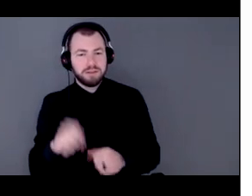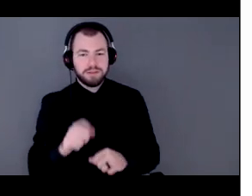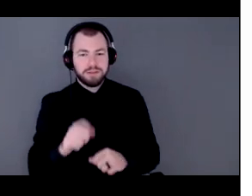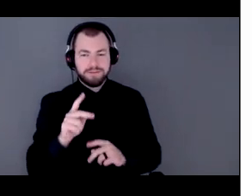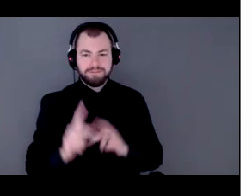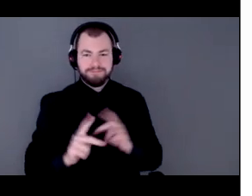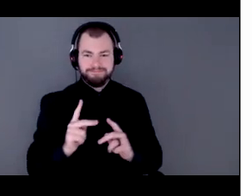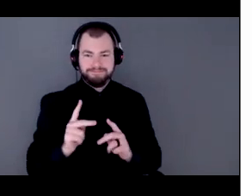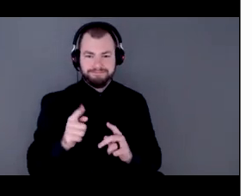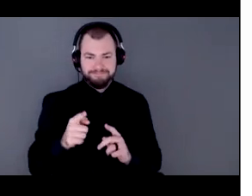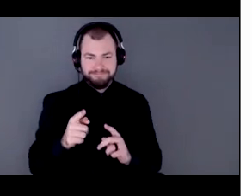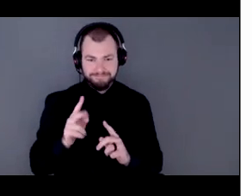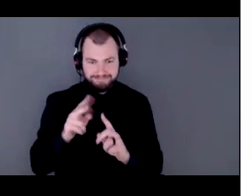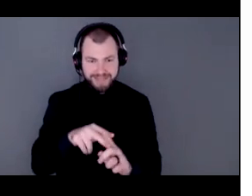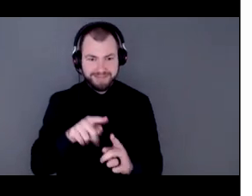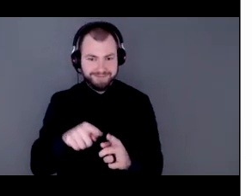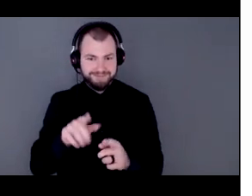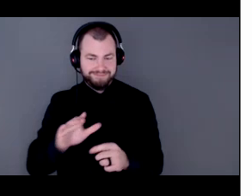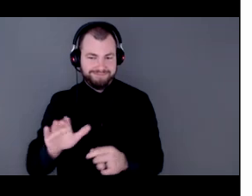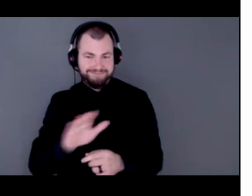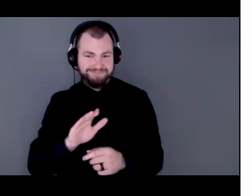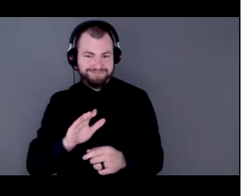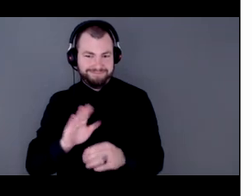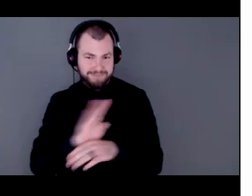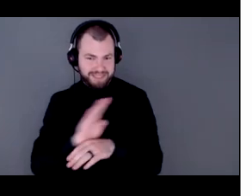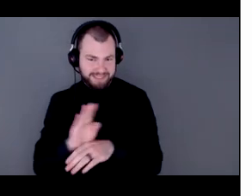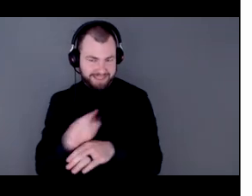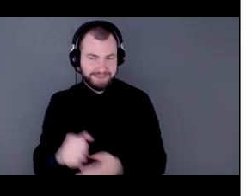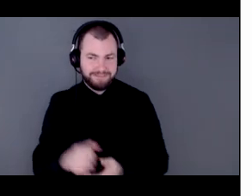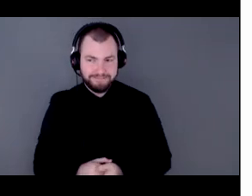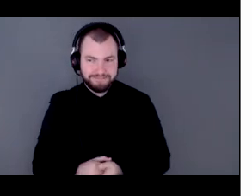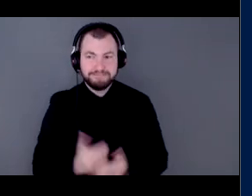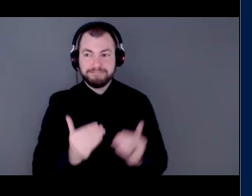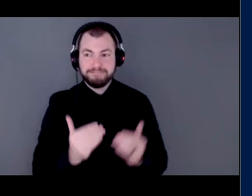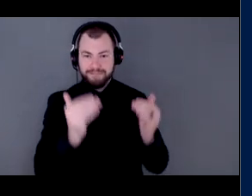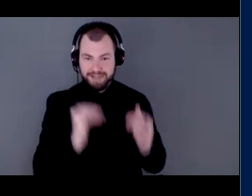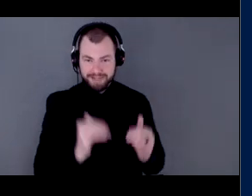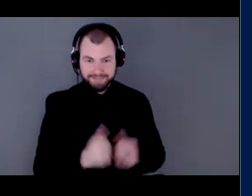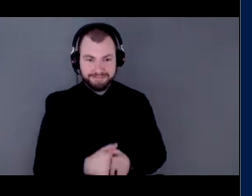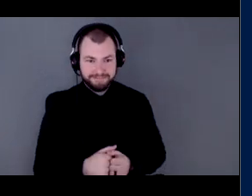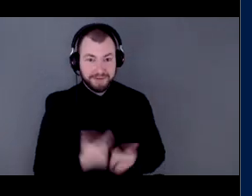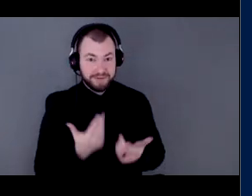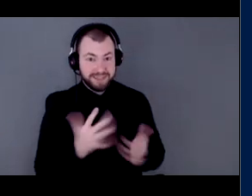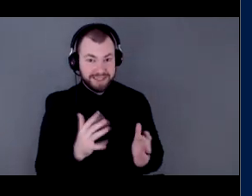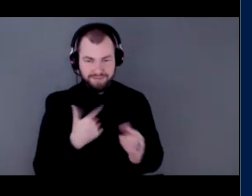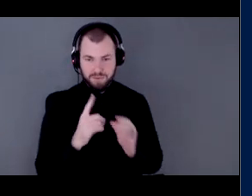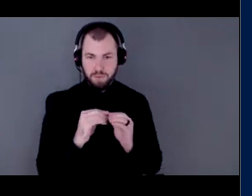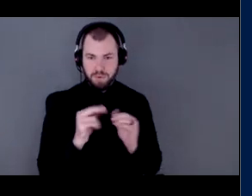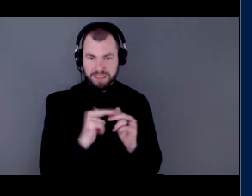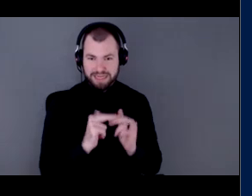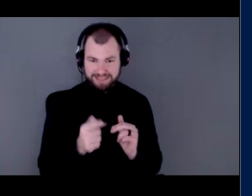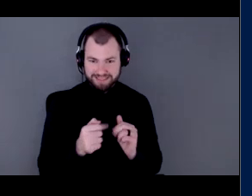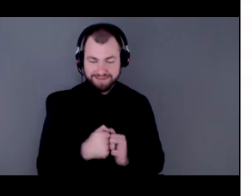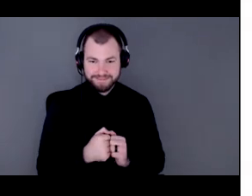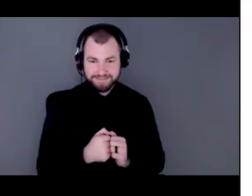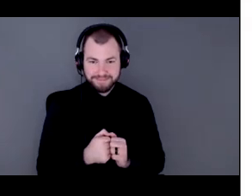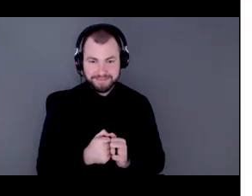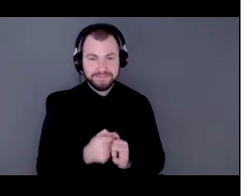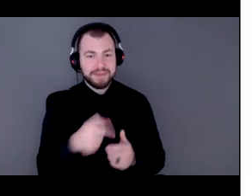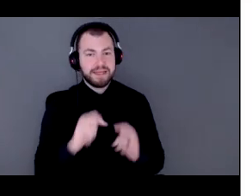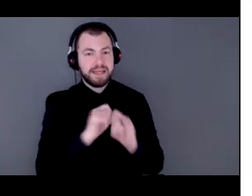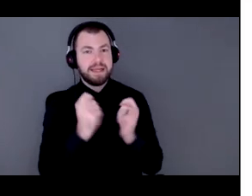their day-to-day basis. Next slide, please. That's it. Next slide. I have one more slide. So these are our team members. We